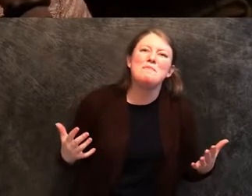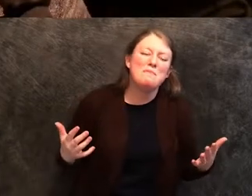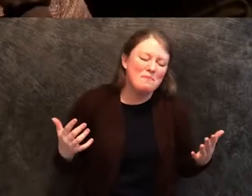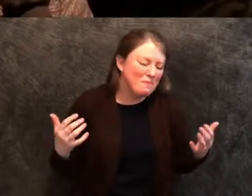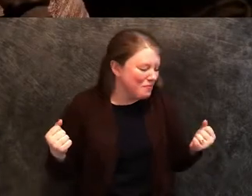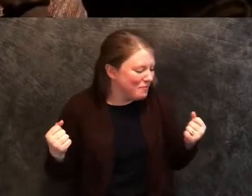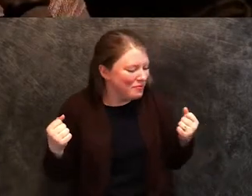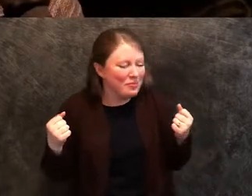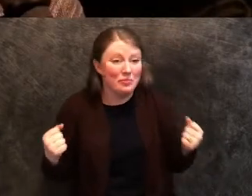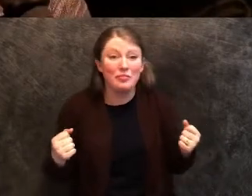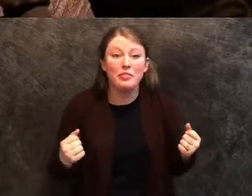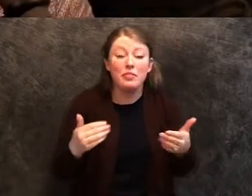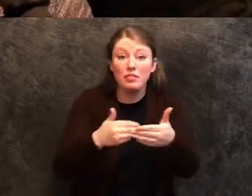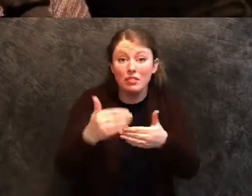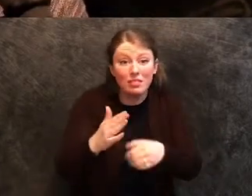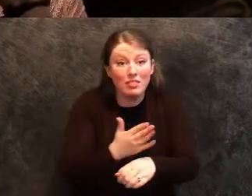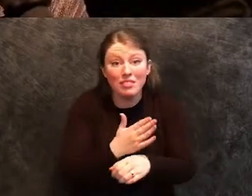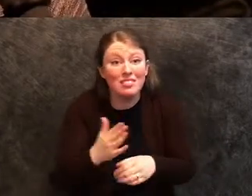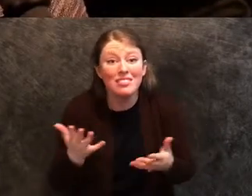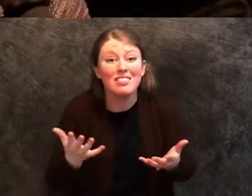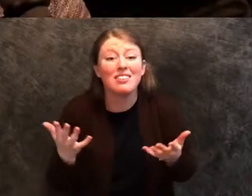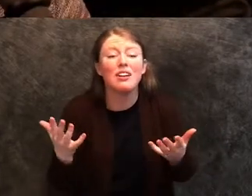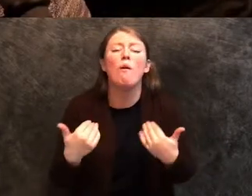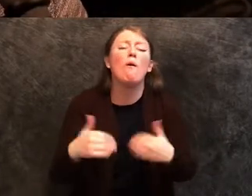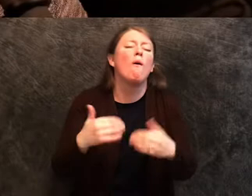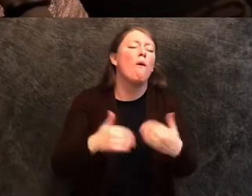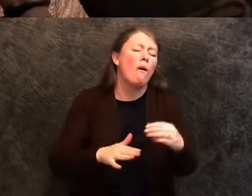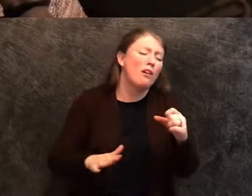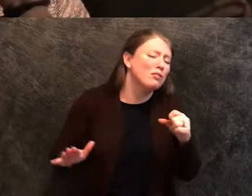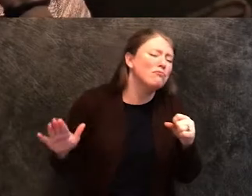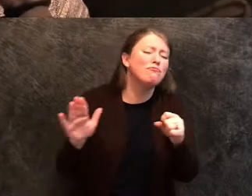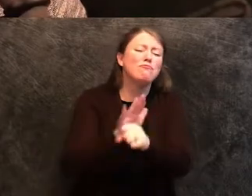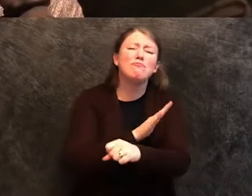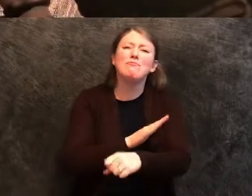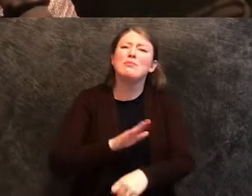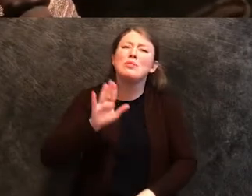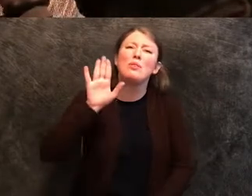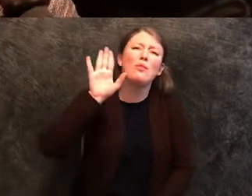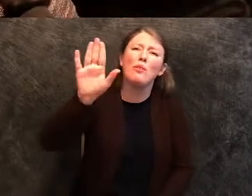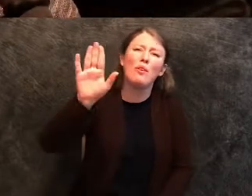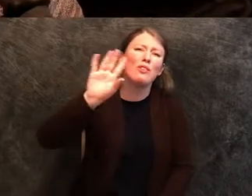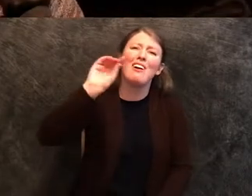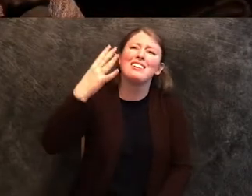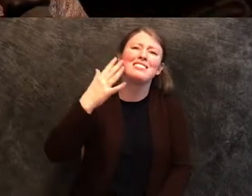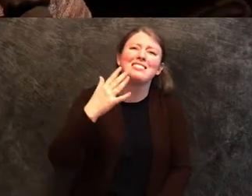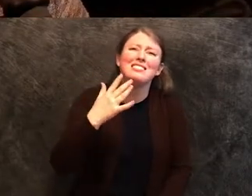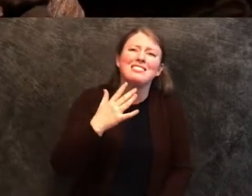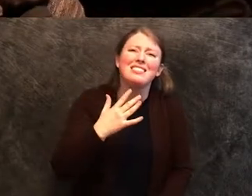Next part says, in the fullness, come on. In the fullness of your